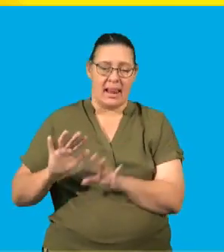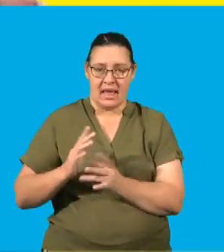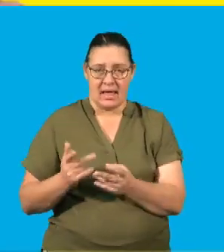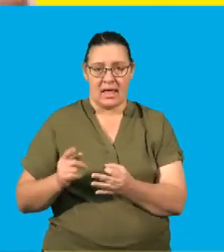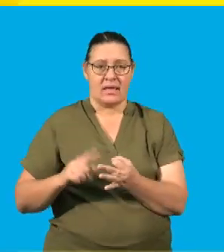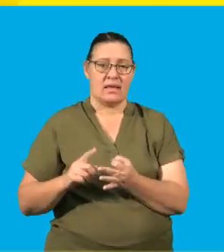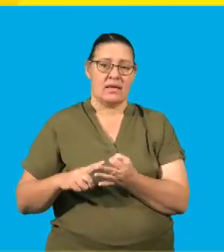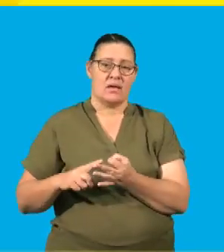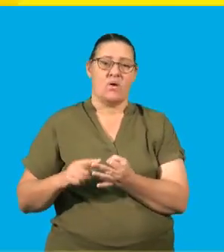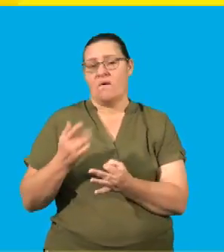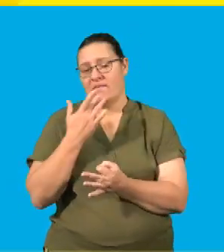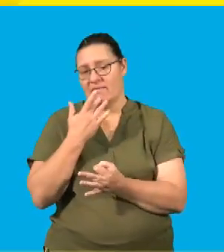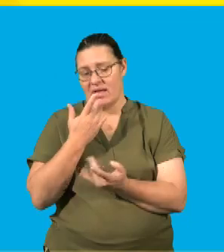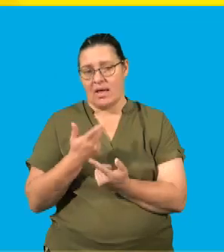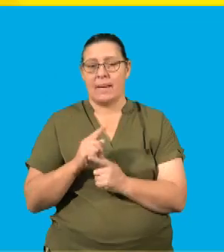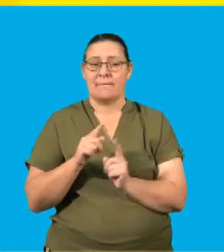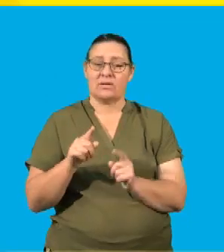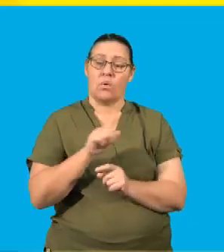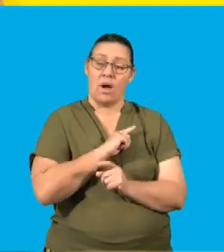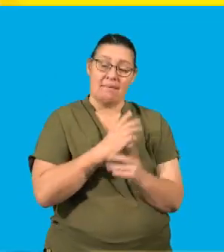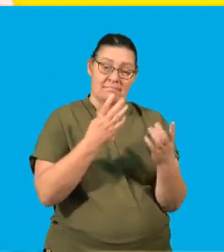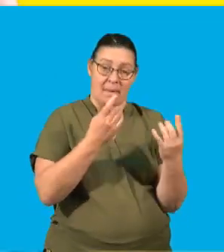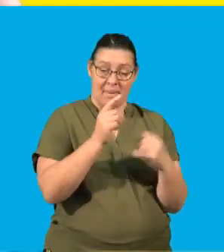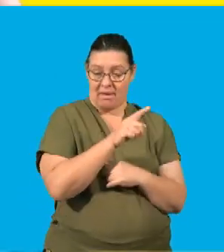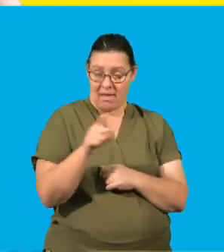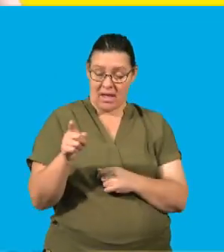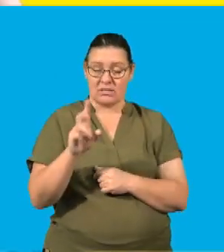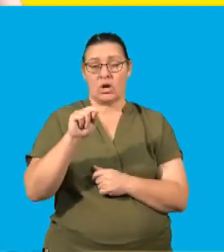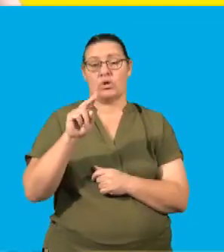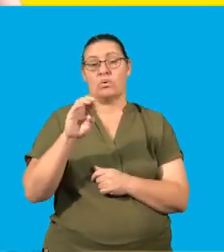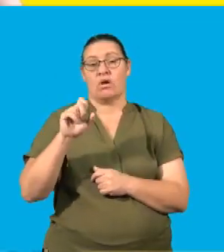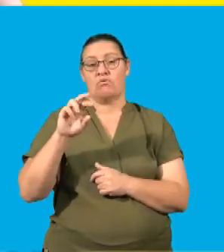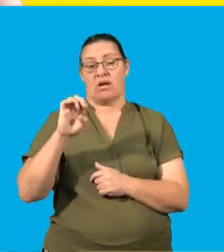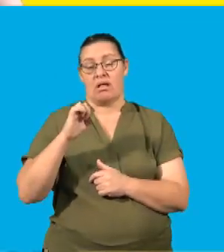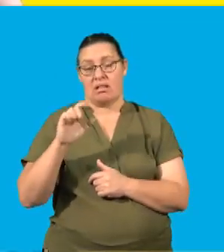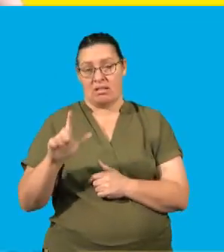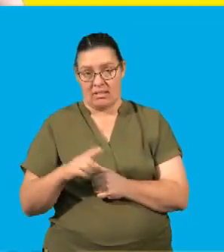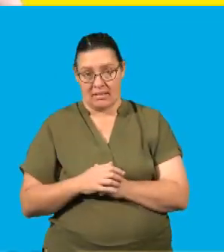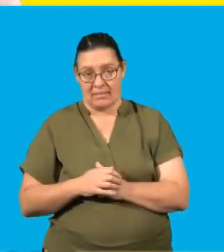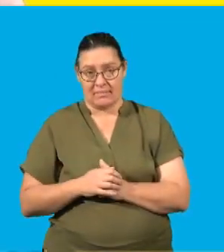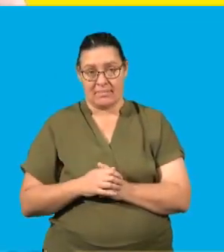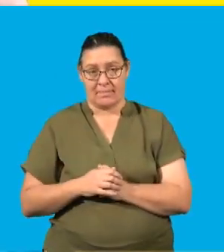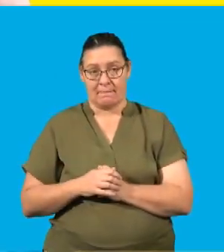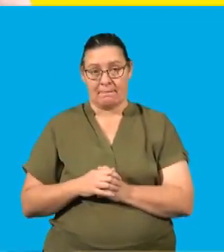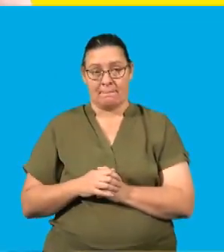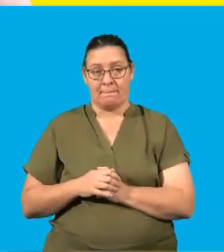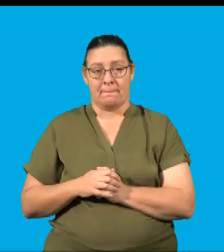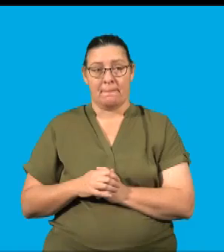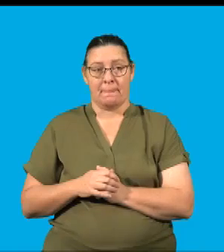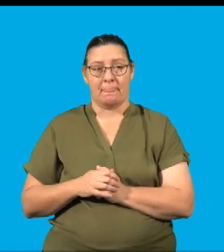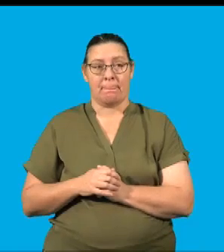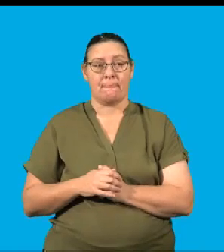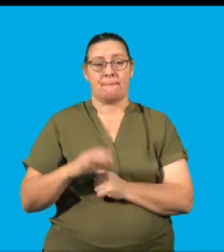into color, it can be classified into flavors. But because this one is numbers, therefore it is numerical data.